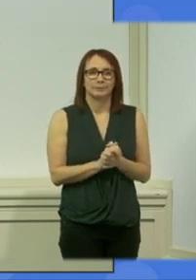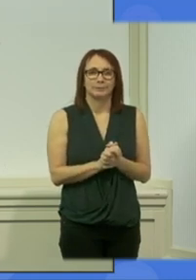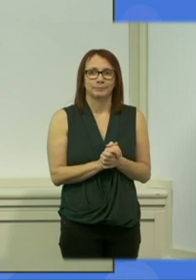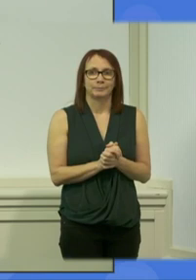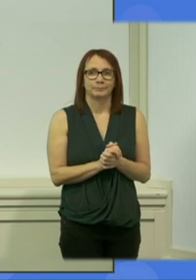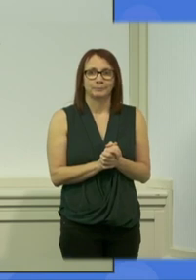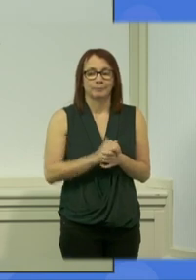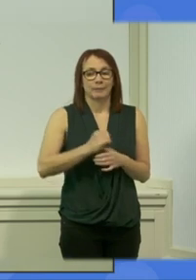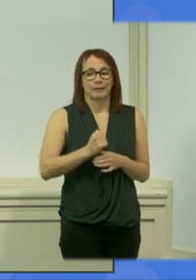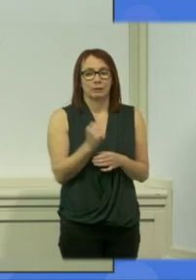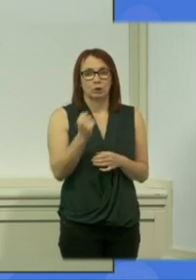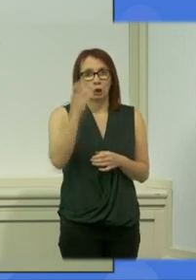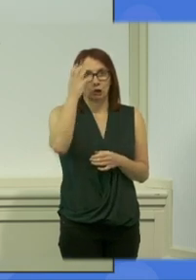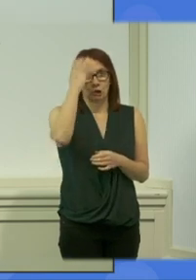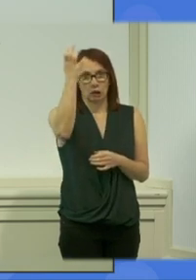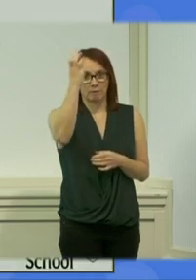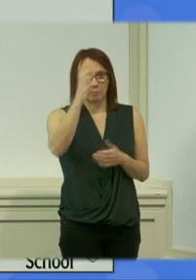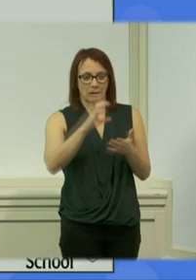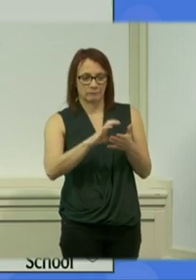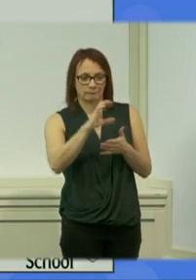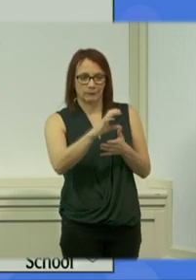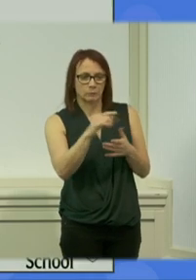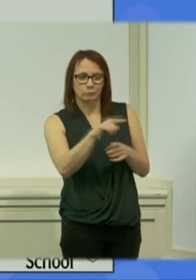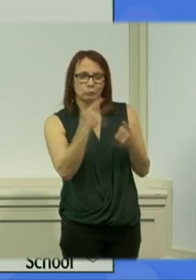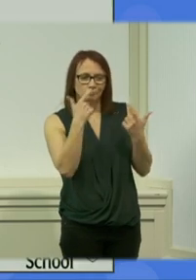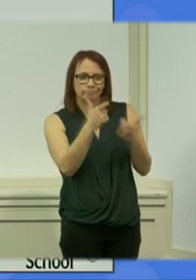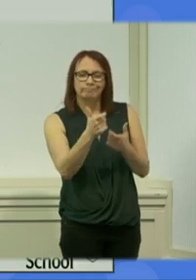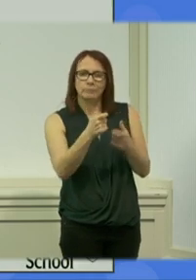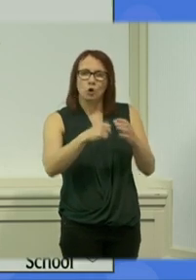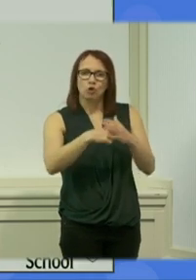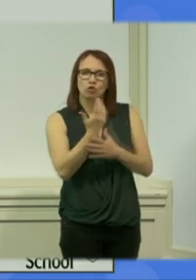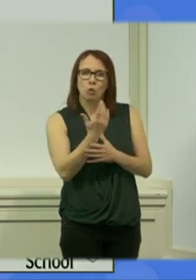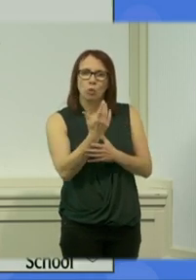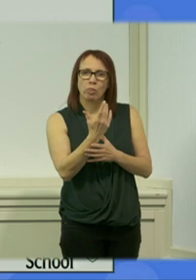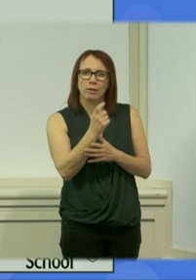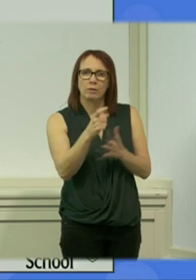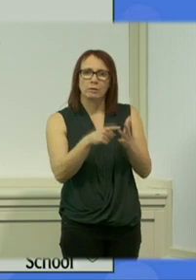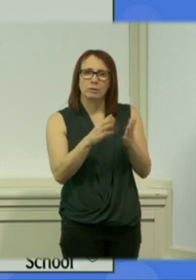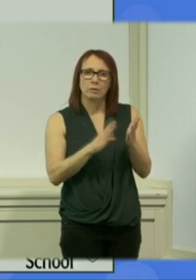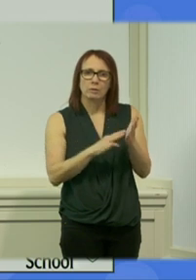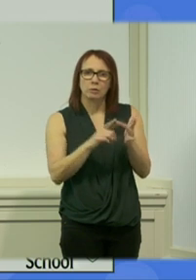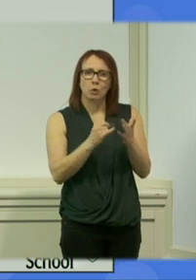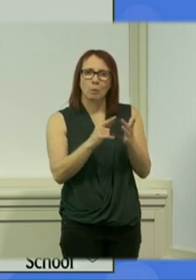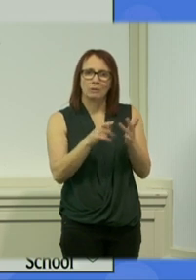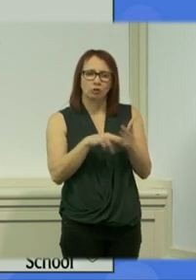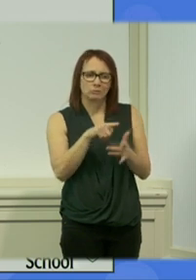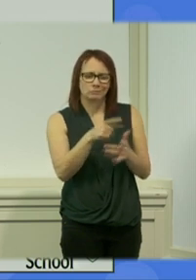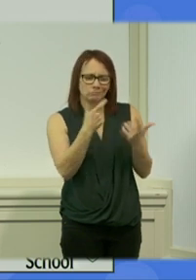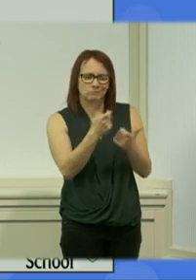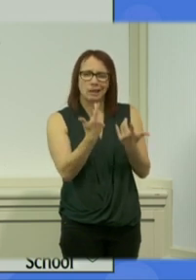commissioned something called the Growth Commission to look at how to get the deficit down. And